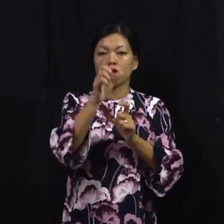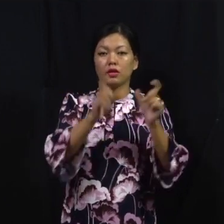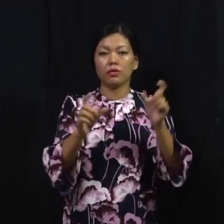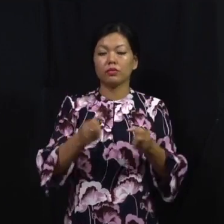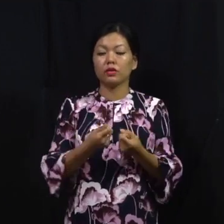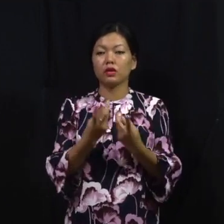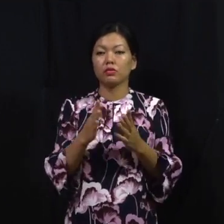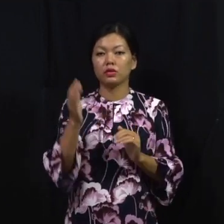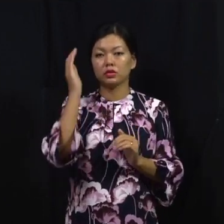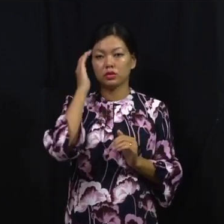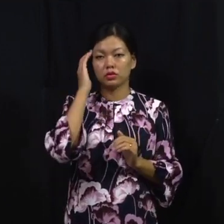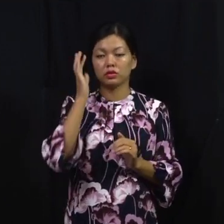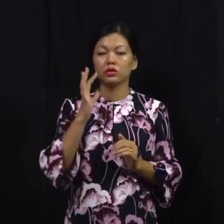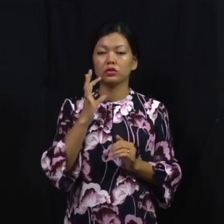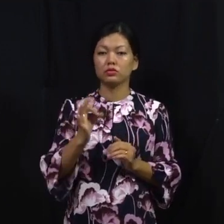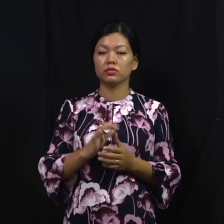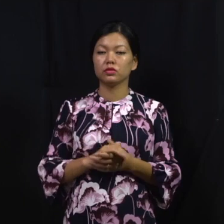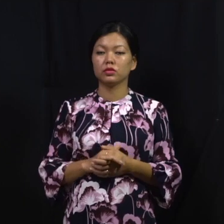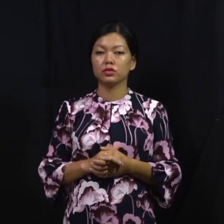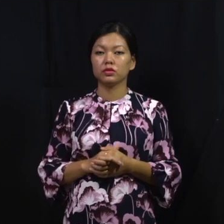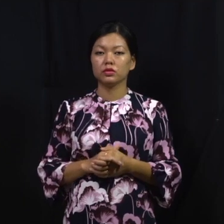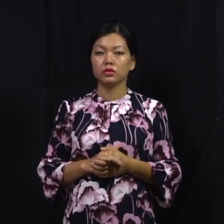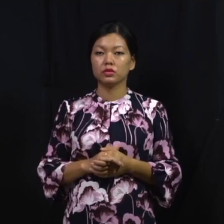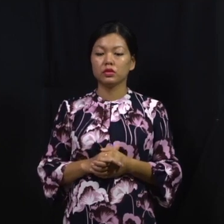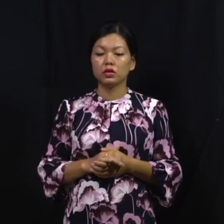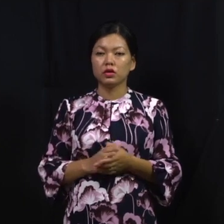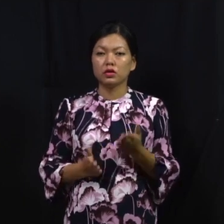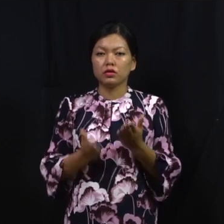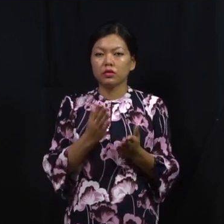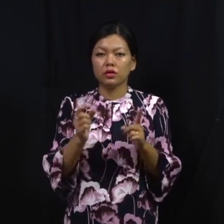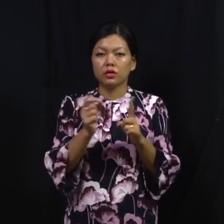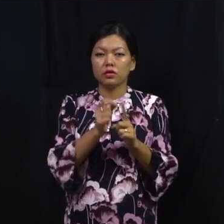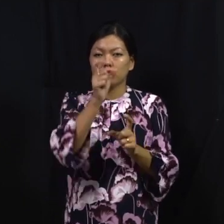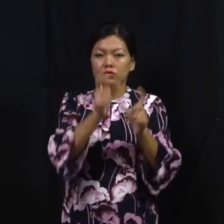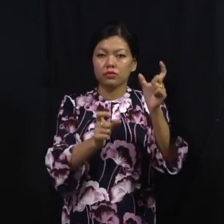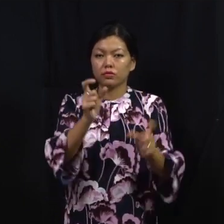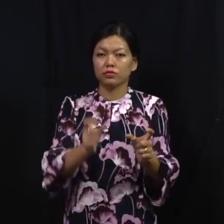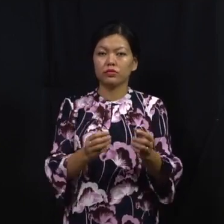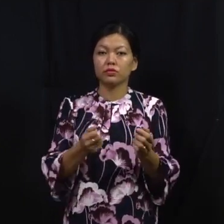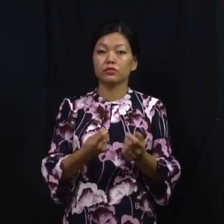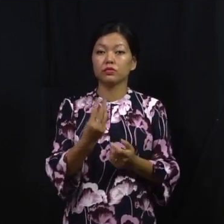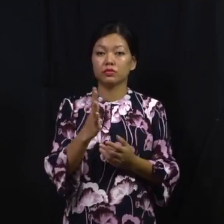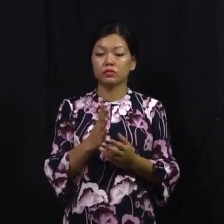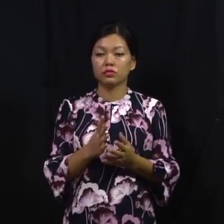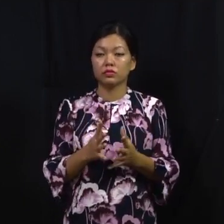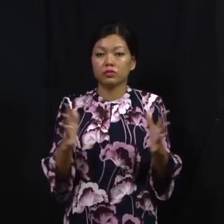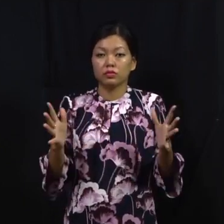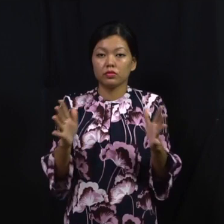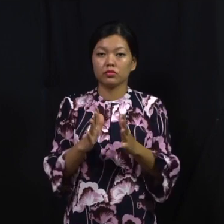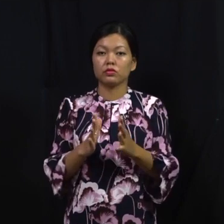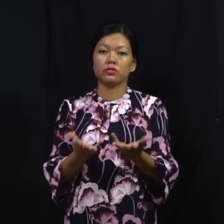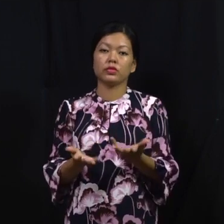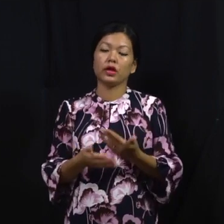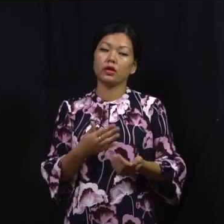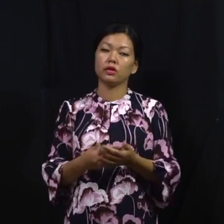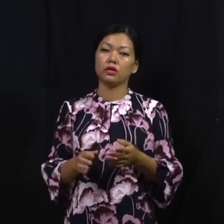So a kind of population, maybe more or maybe less, it needs to have a population. Okay, for example,